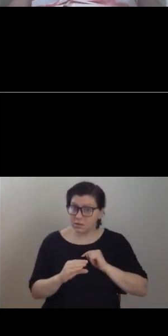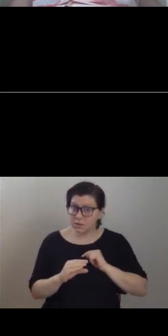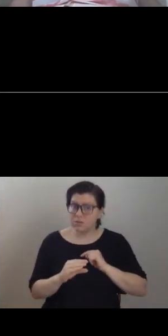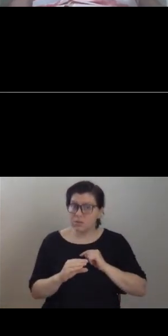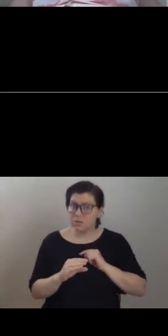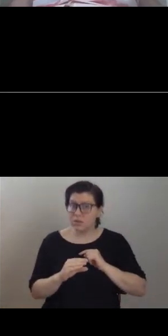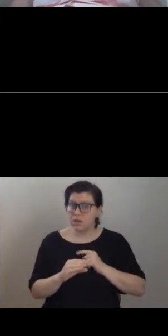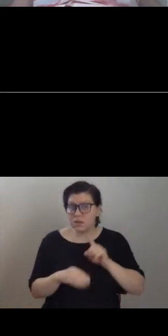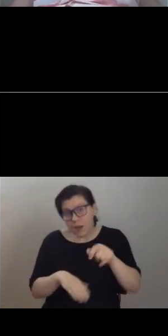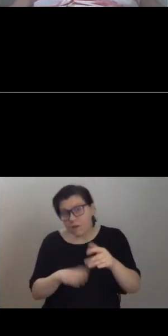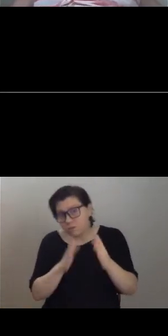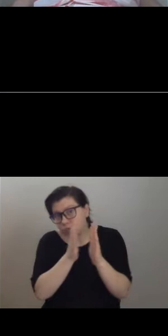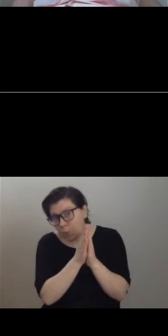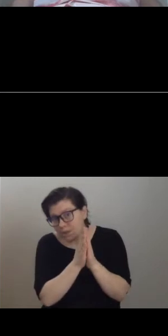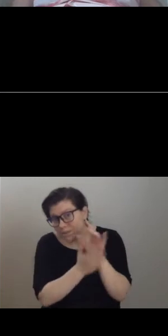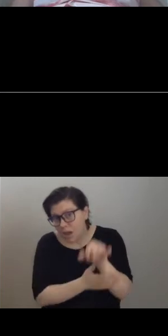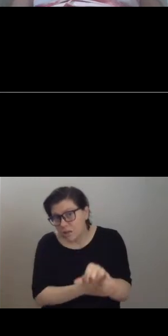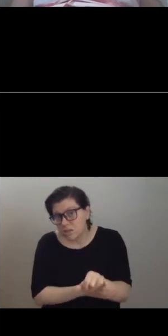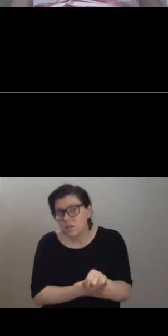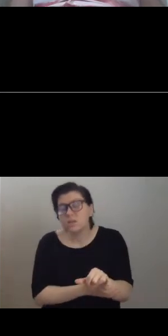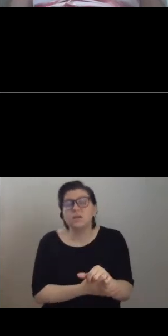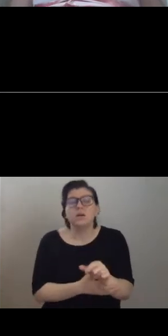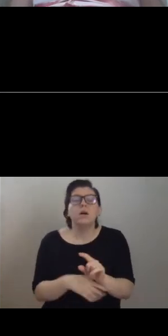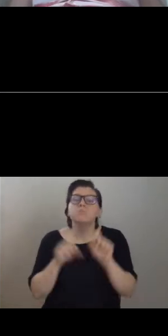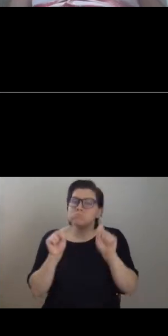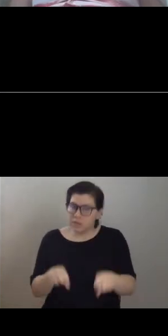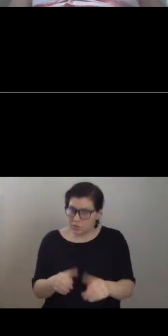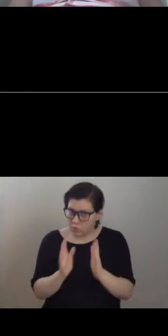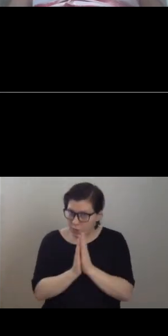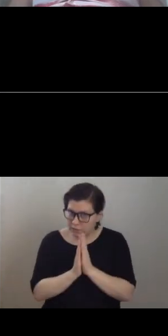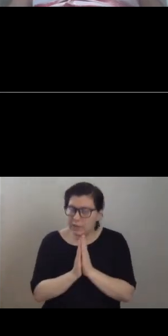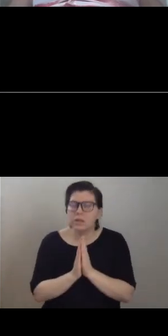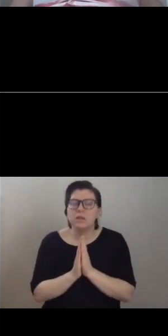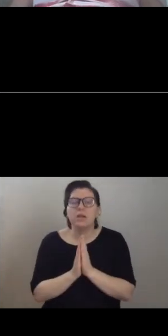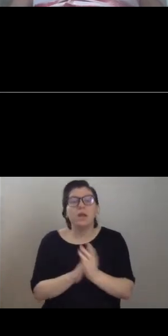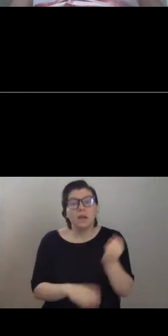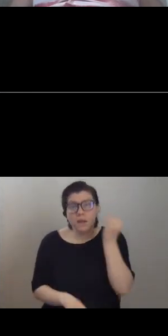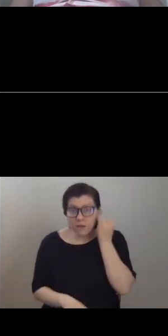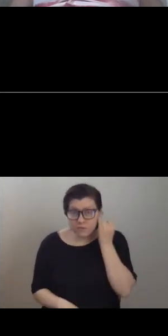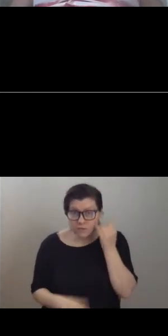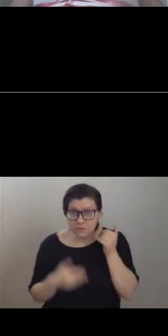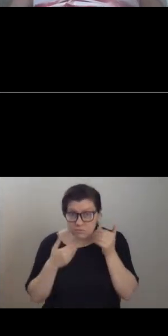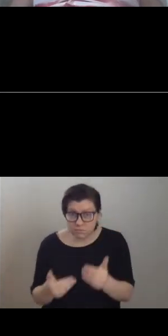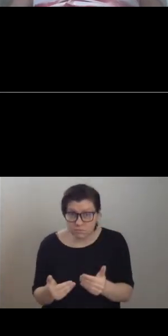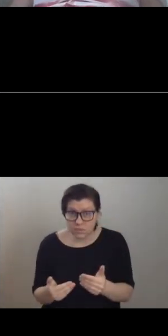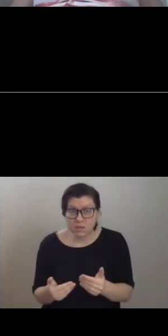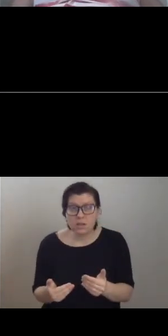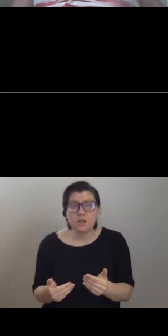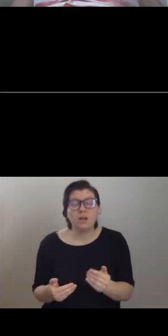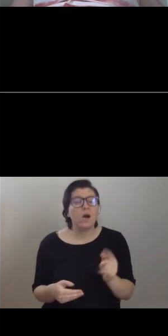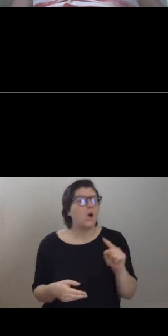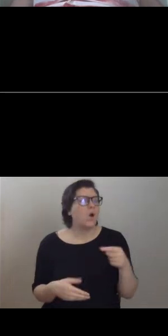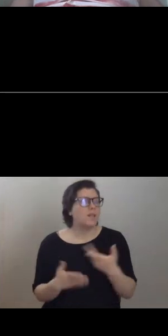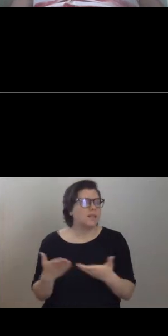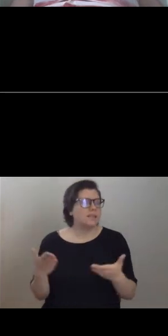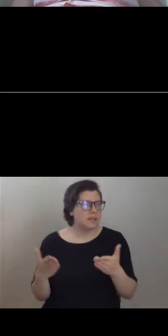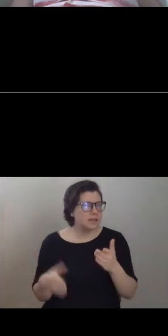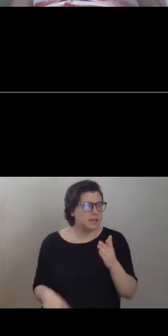to request that, but you can request that. And if you do, the only thing with that is,